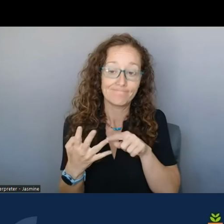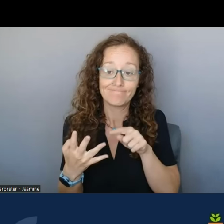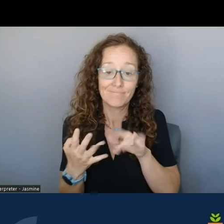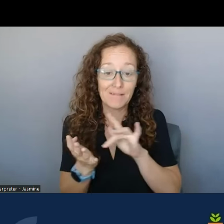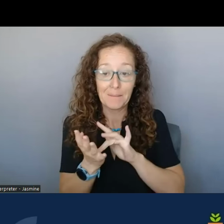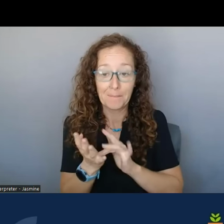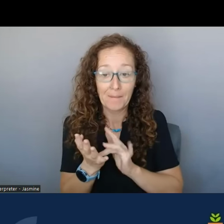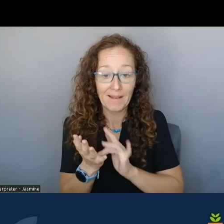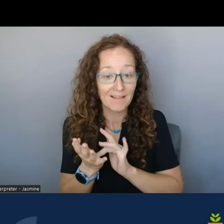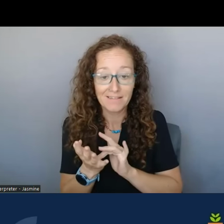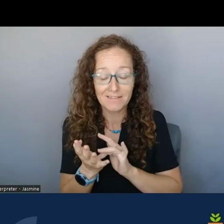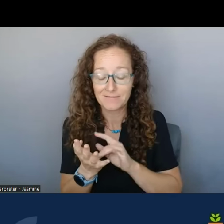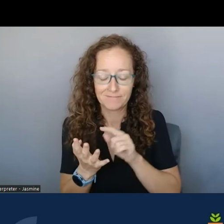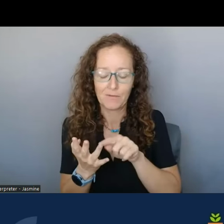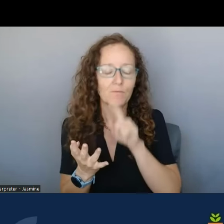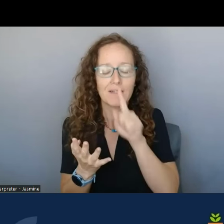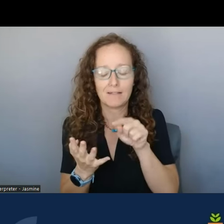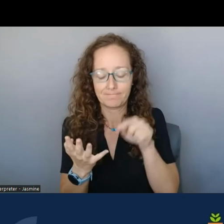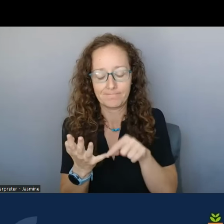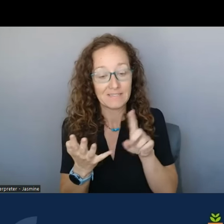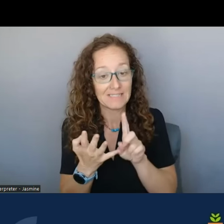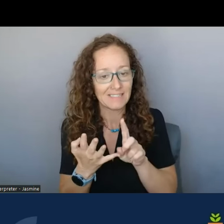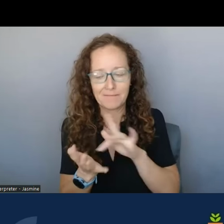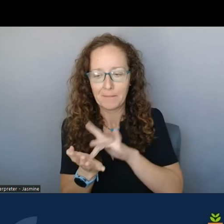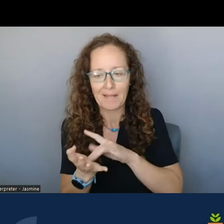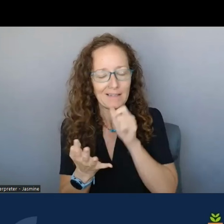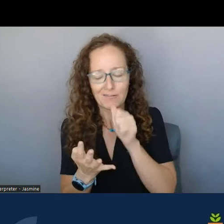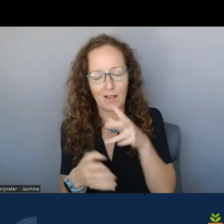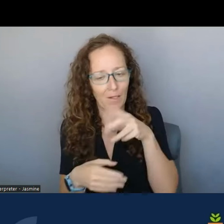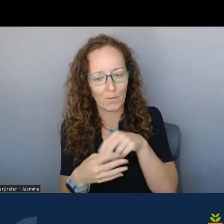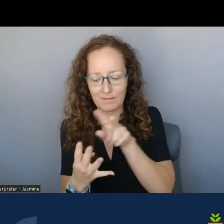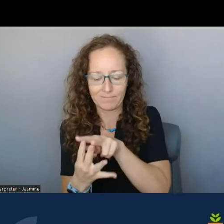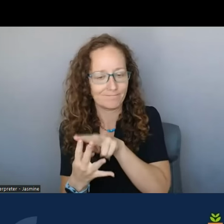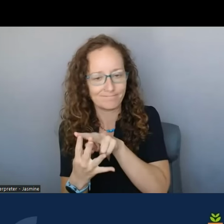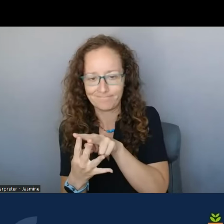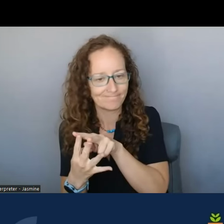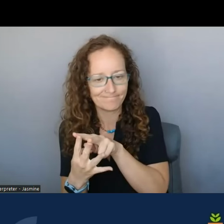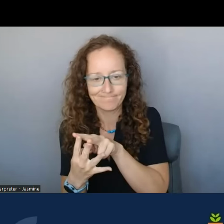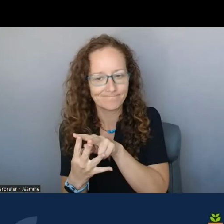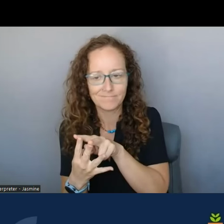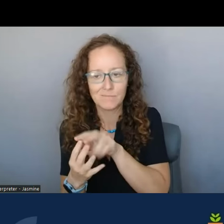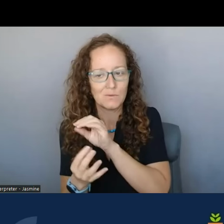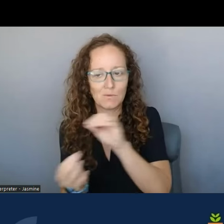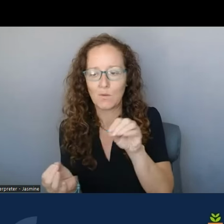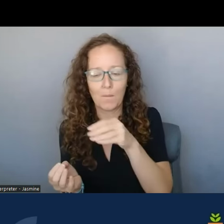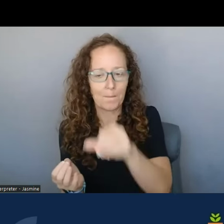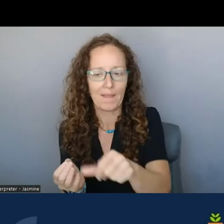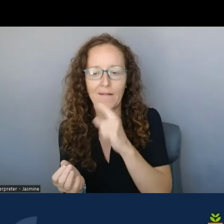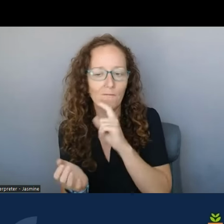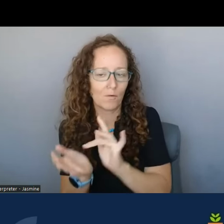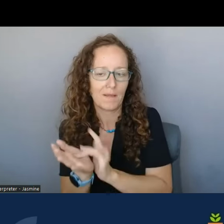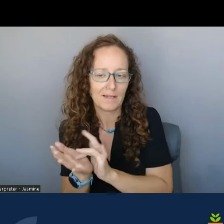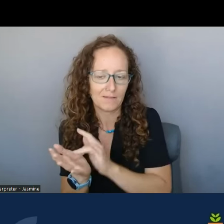I'm just going to skip to Part D, which is Medicare drug coverage that helps pay for outpatient prescription